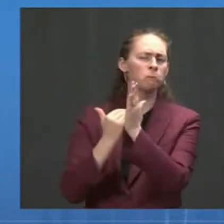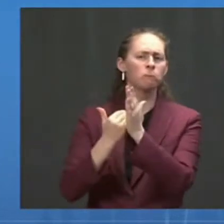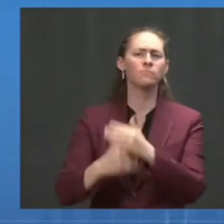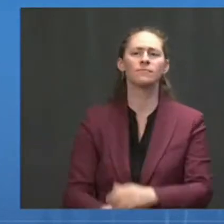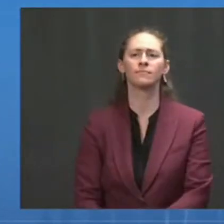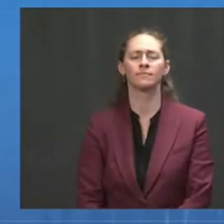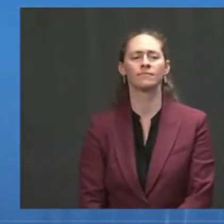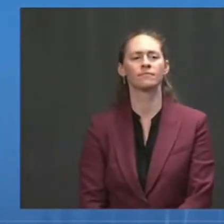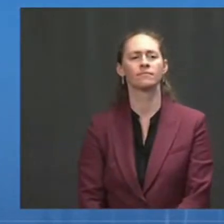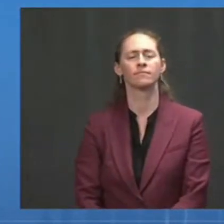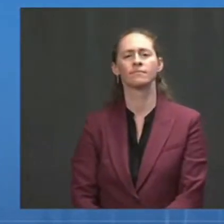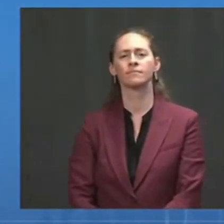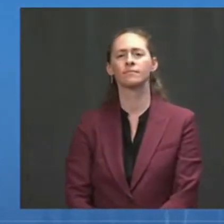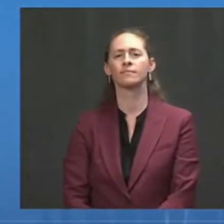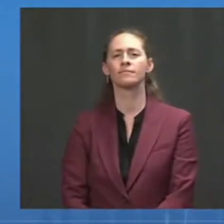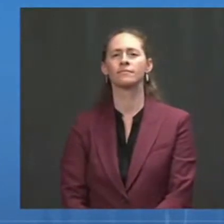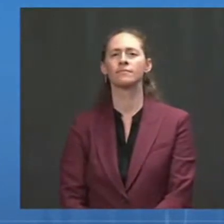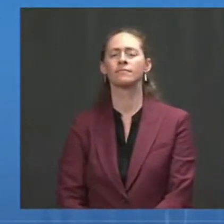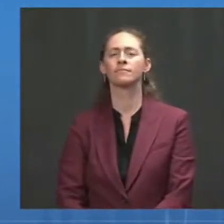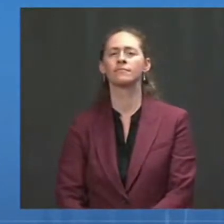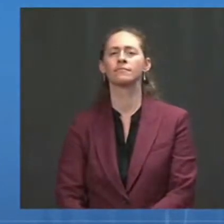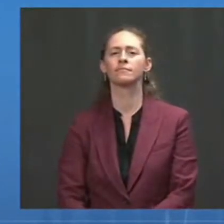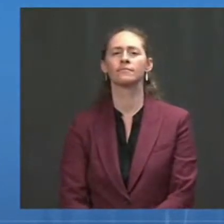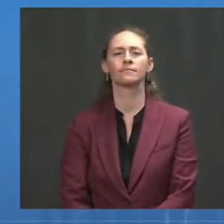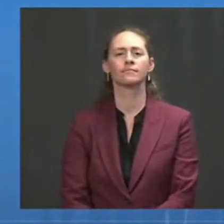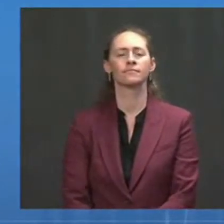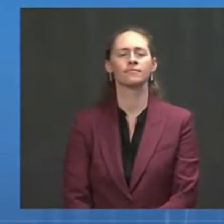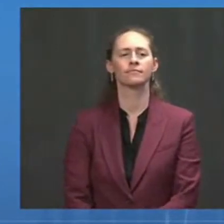Josh Wingrove at Bloomberg.